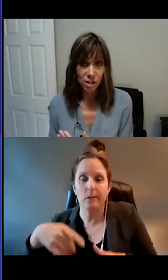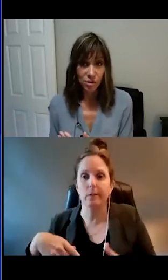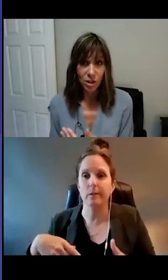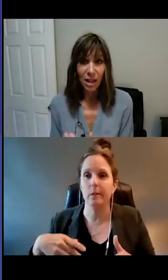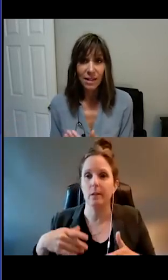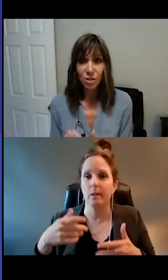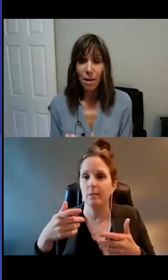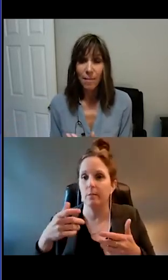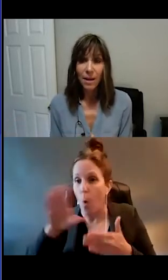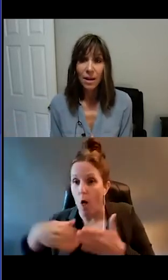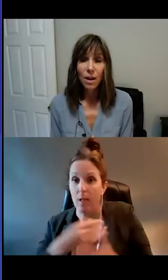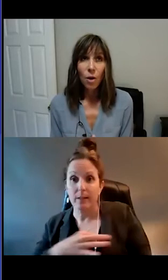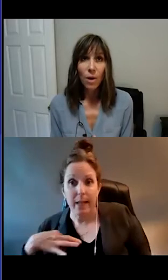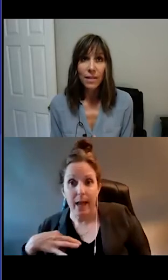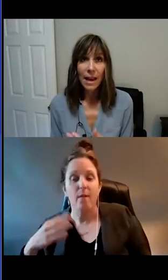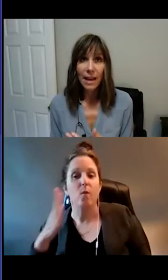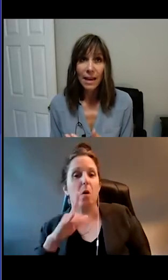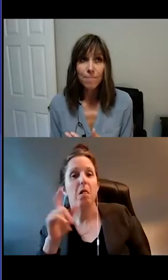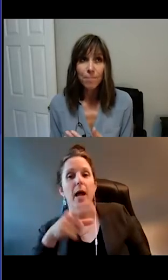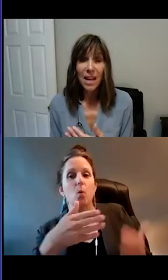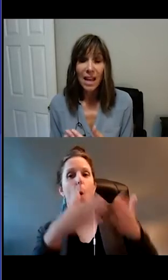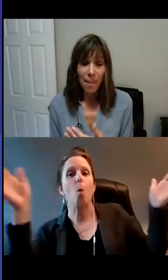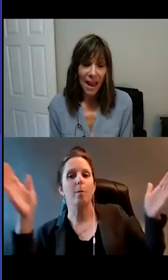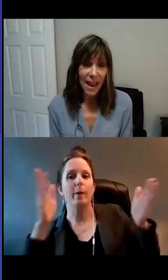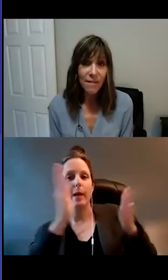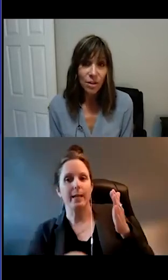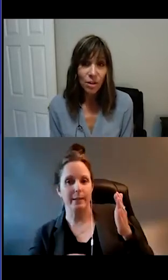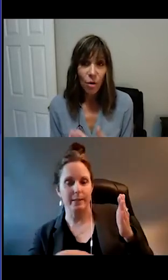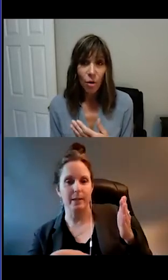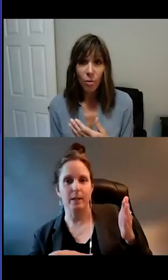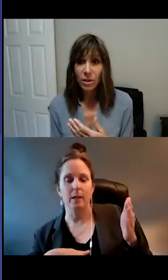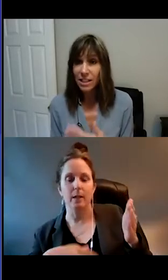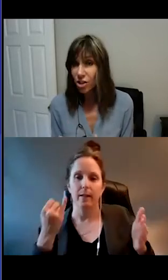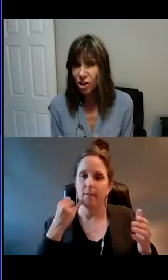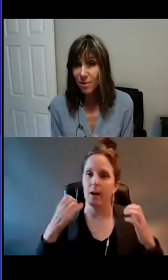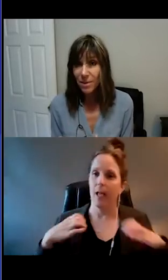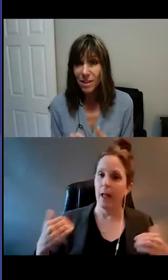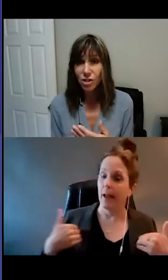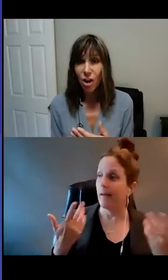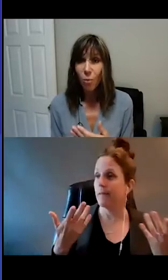open-ended questions when clients are coming with a behavior or a